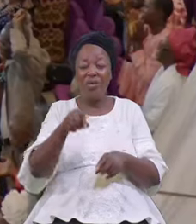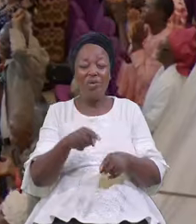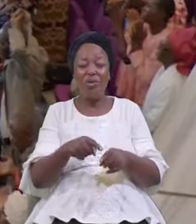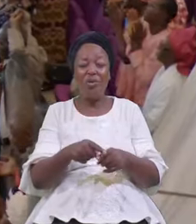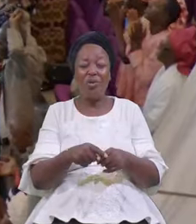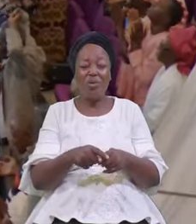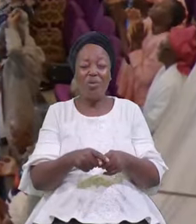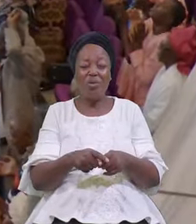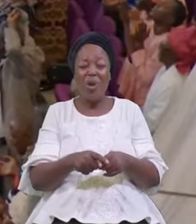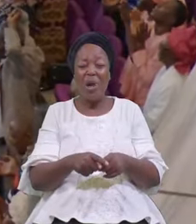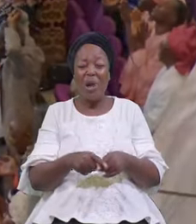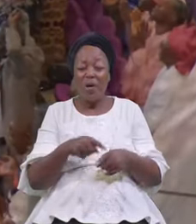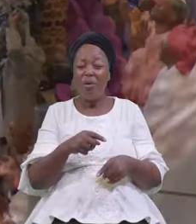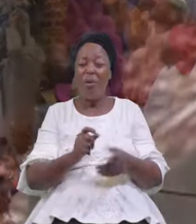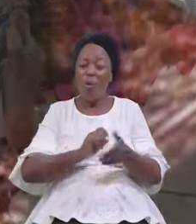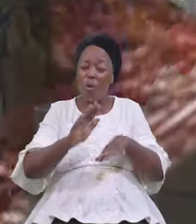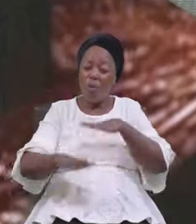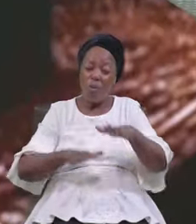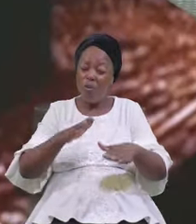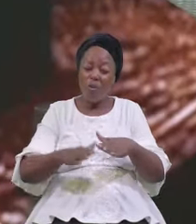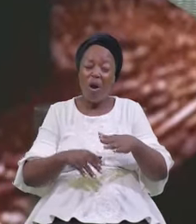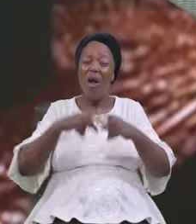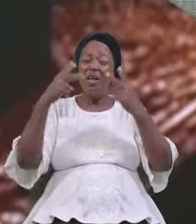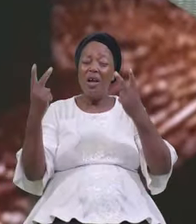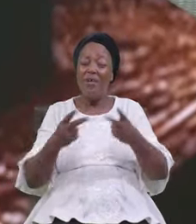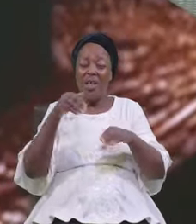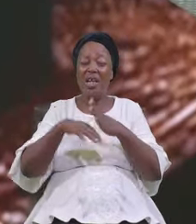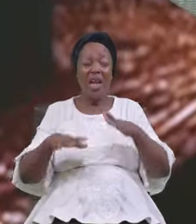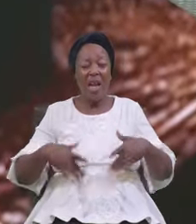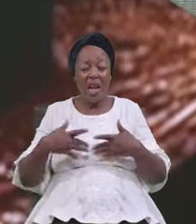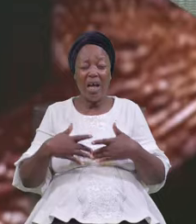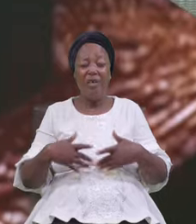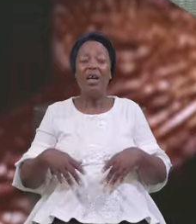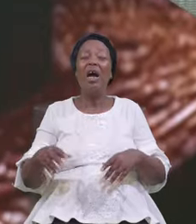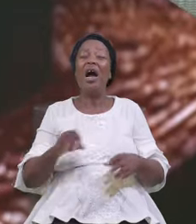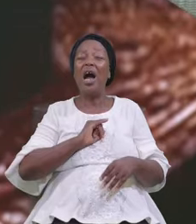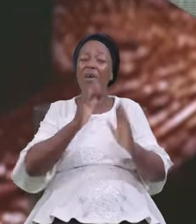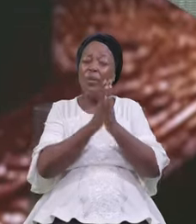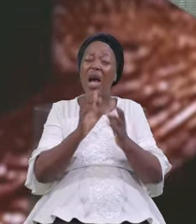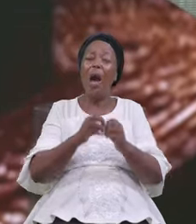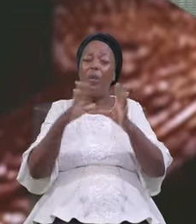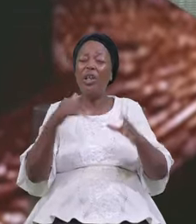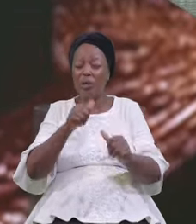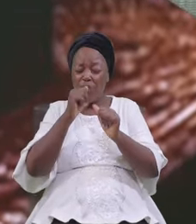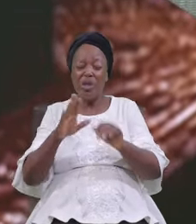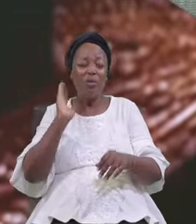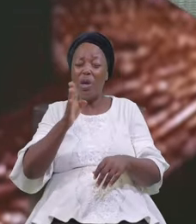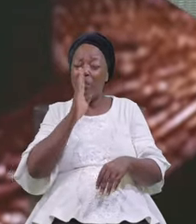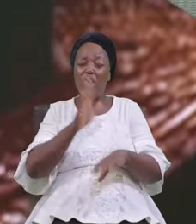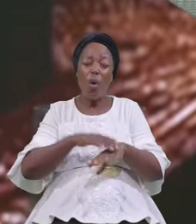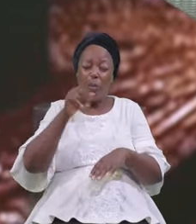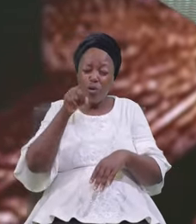ride triumphantly in life, I pray abundance of blessings will be upon